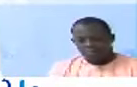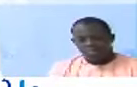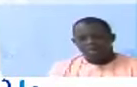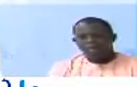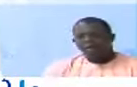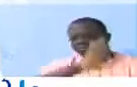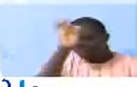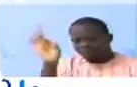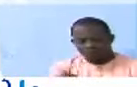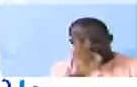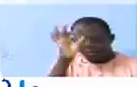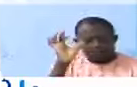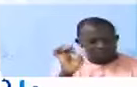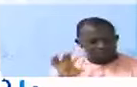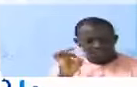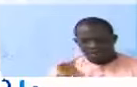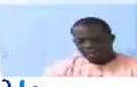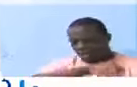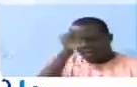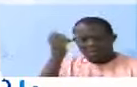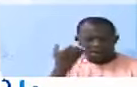It was really painful and hard.